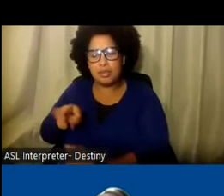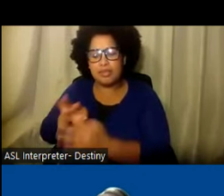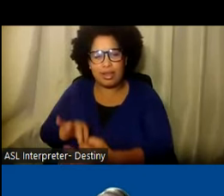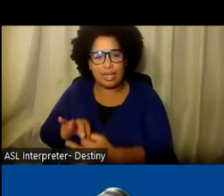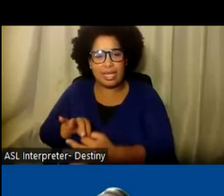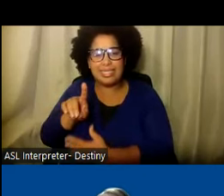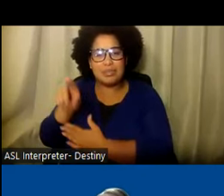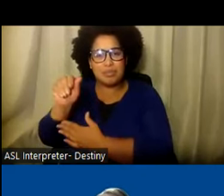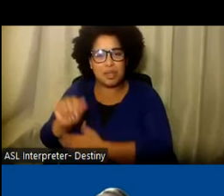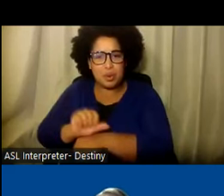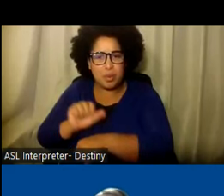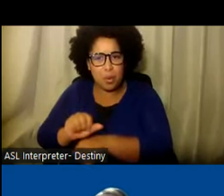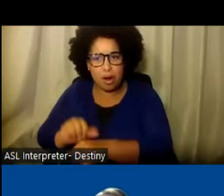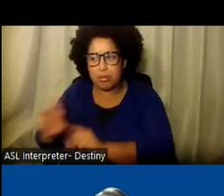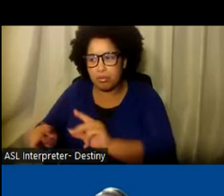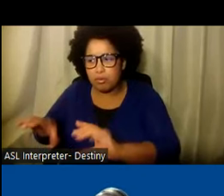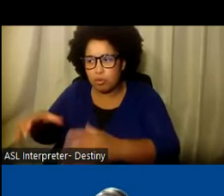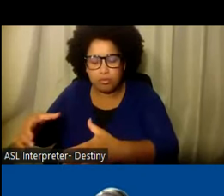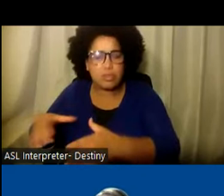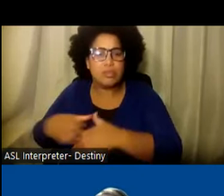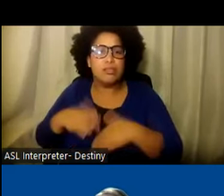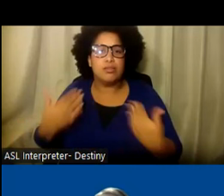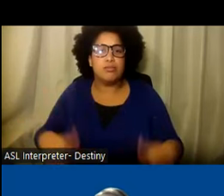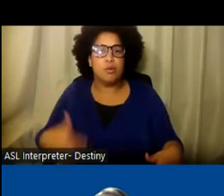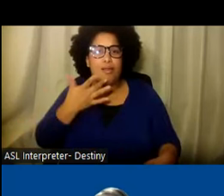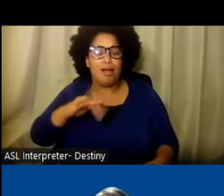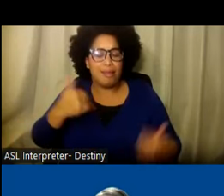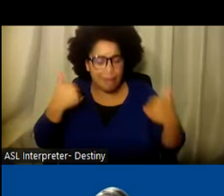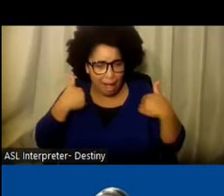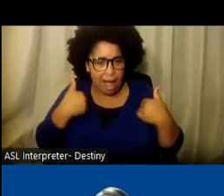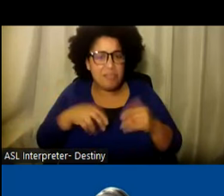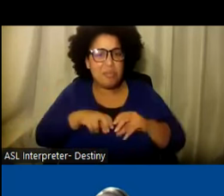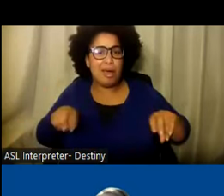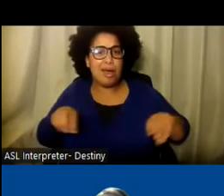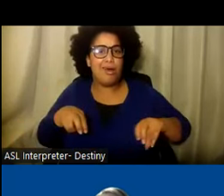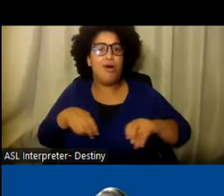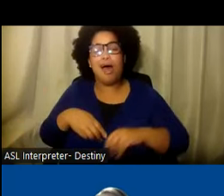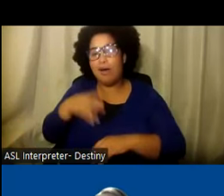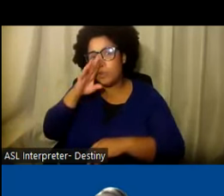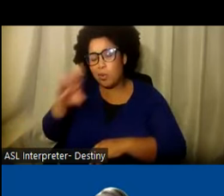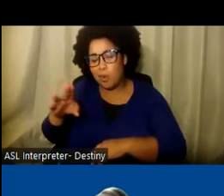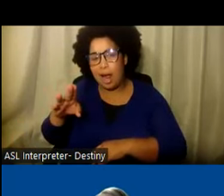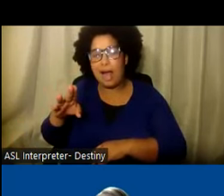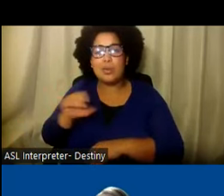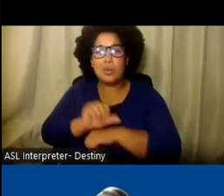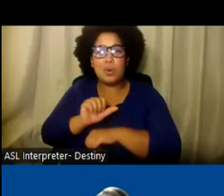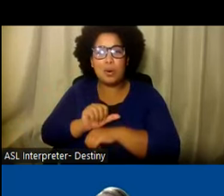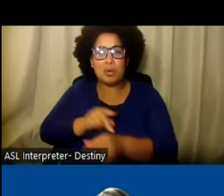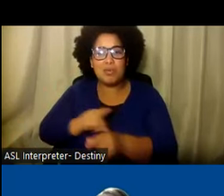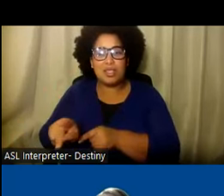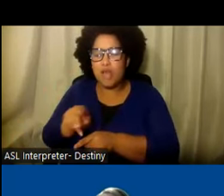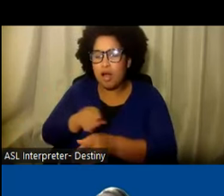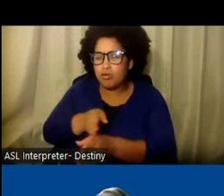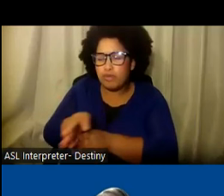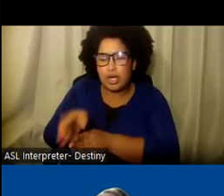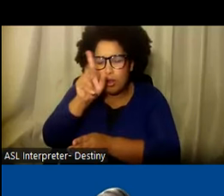disability workforce. We are lucky to have a panel of direct support professionals to share what their careers look like in action.